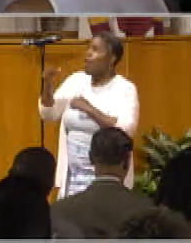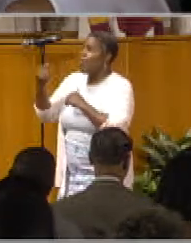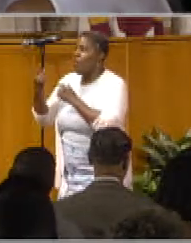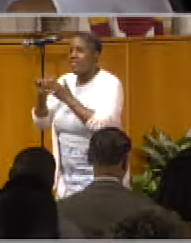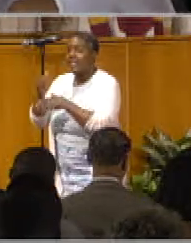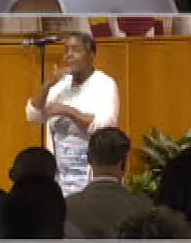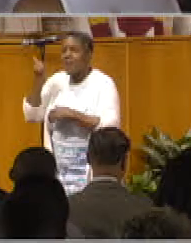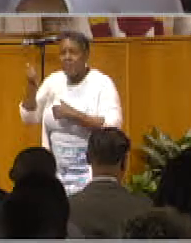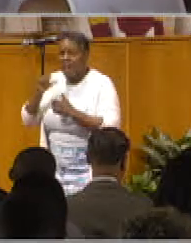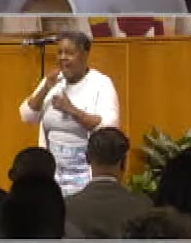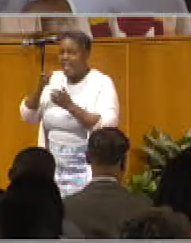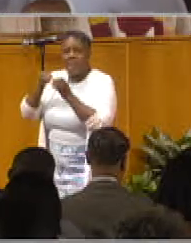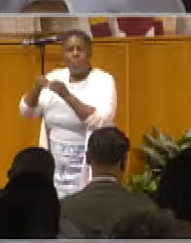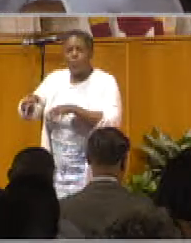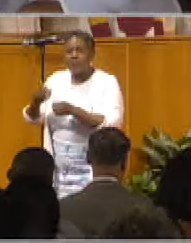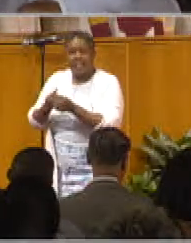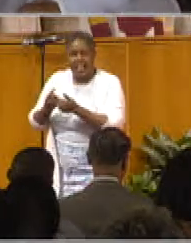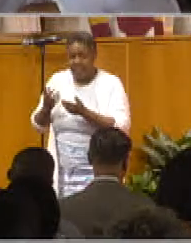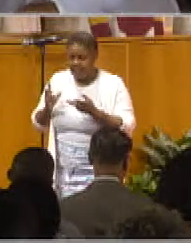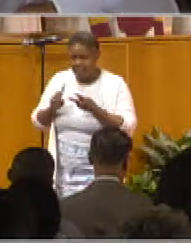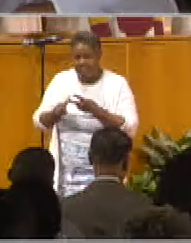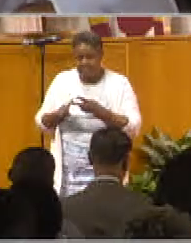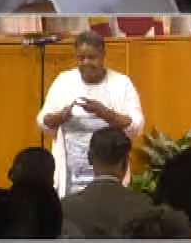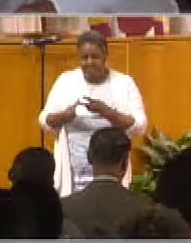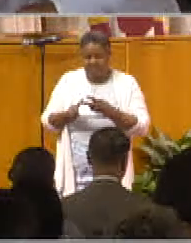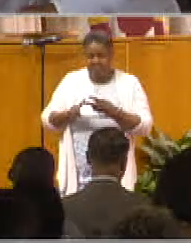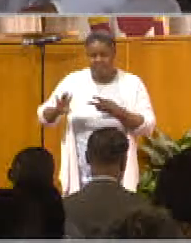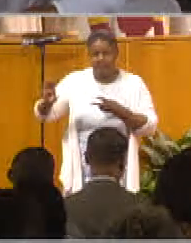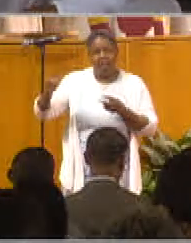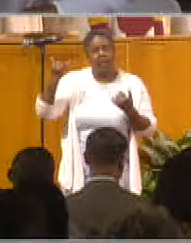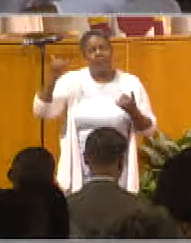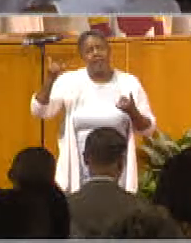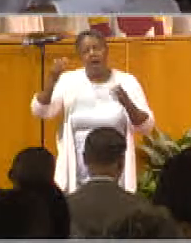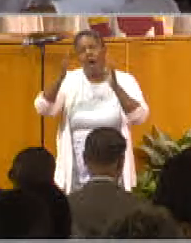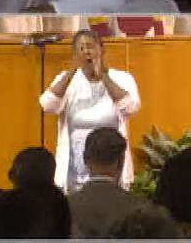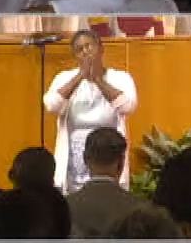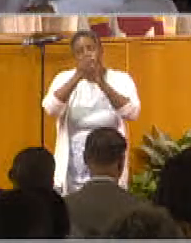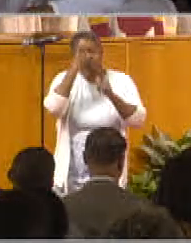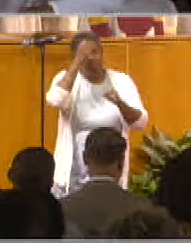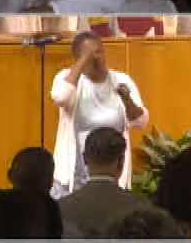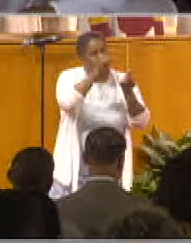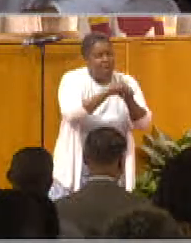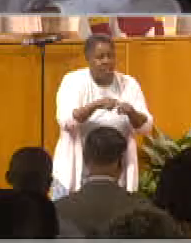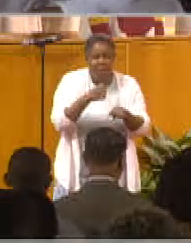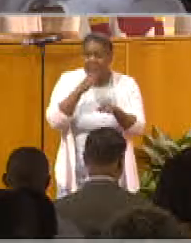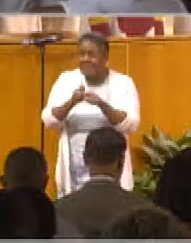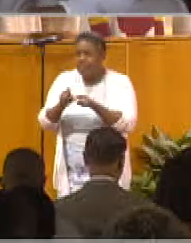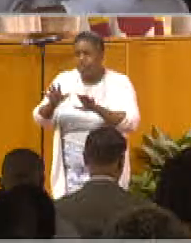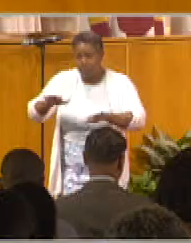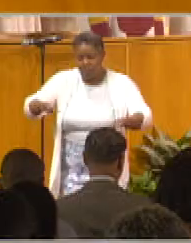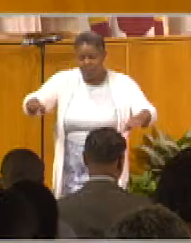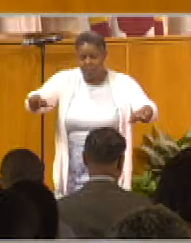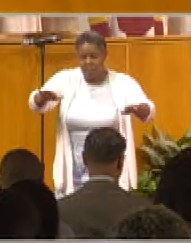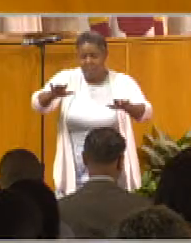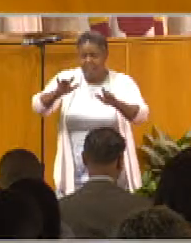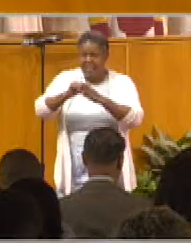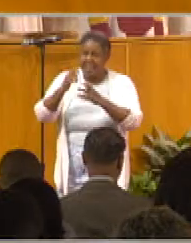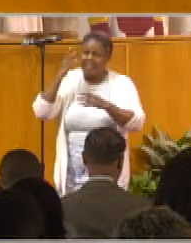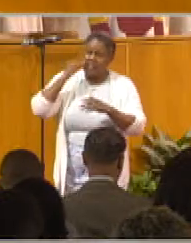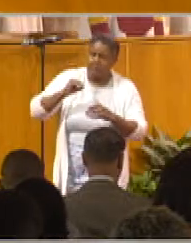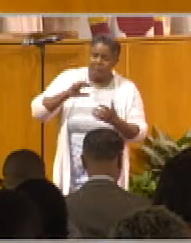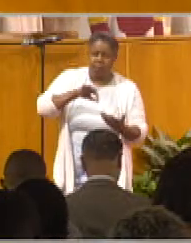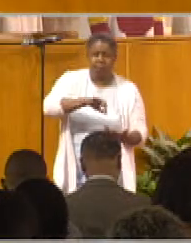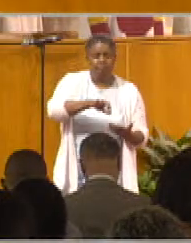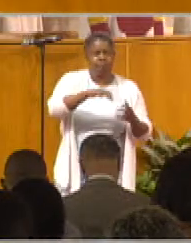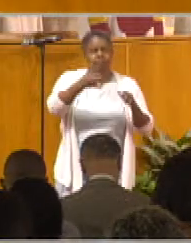I didn't lose anything. So Lord, I pray over my brother, I pray over my sister that's going through a shipwreck